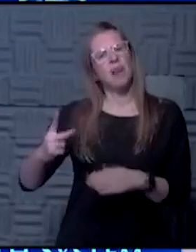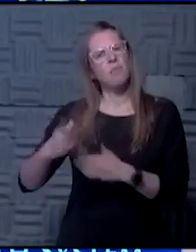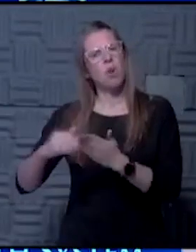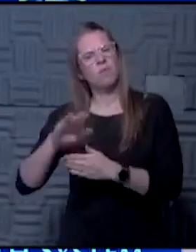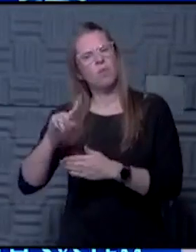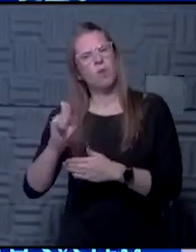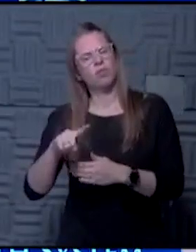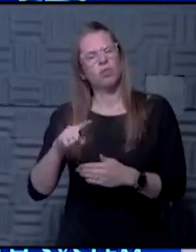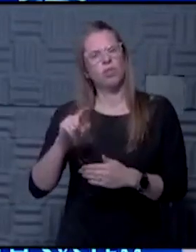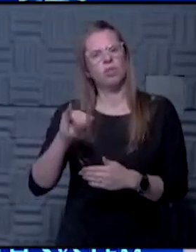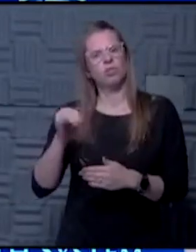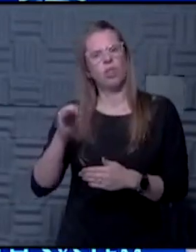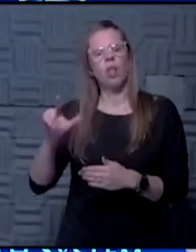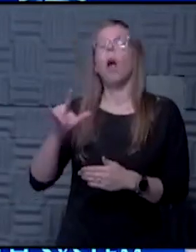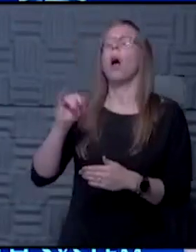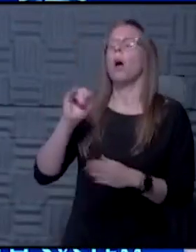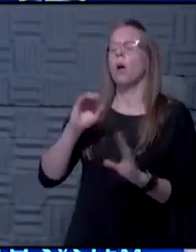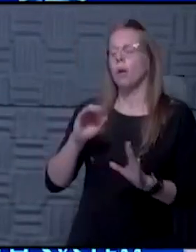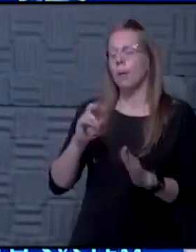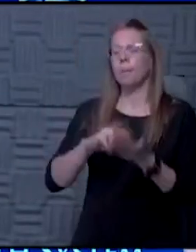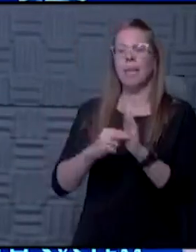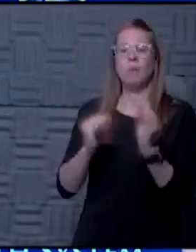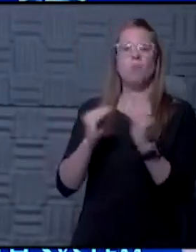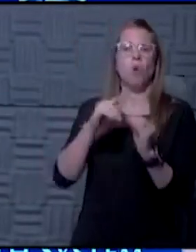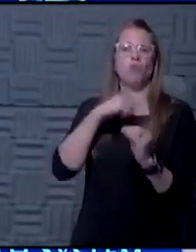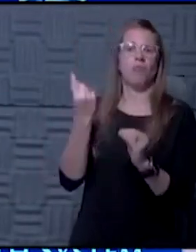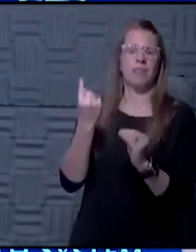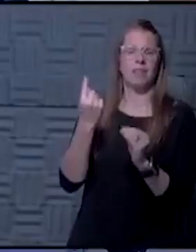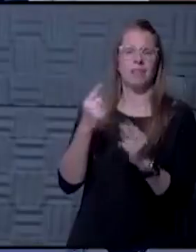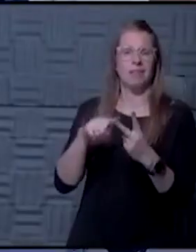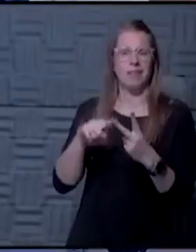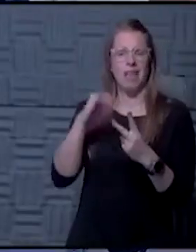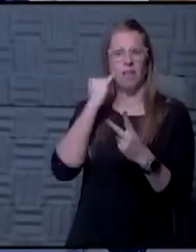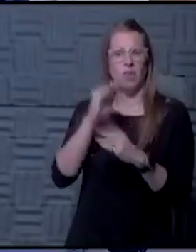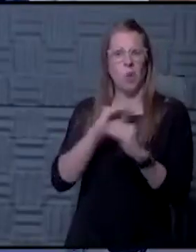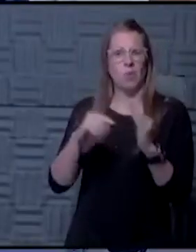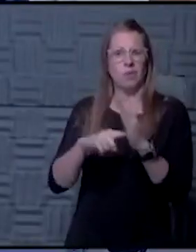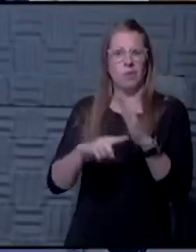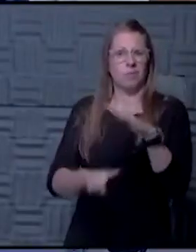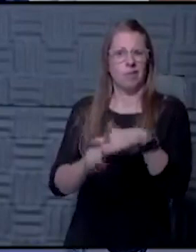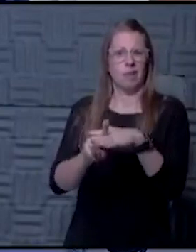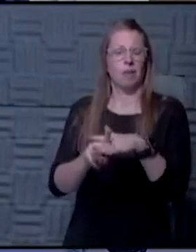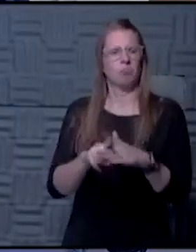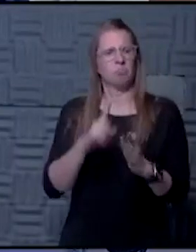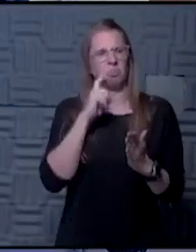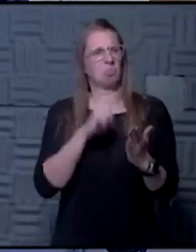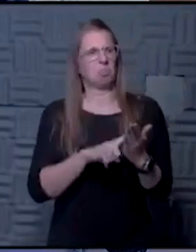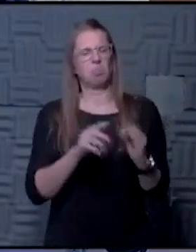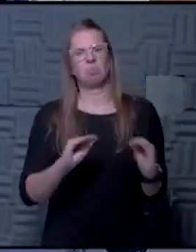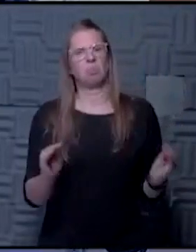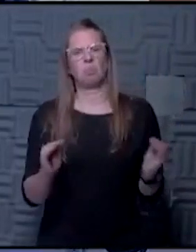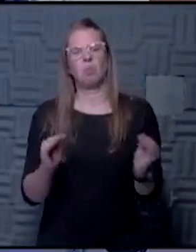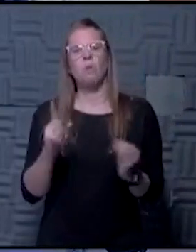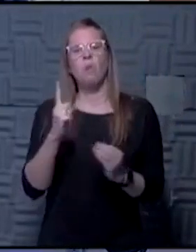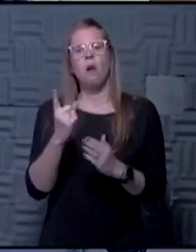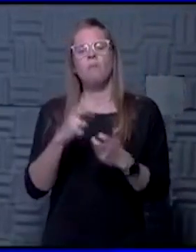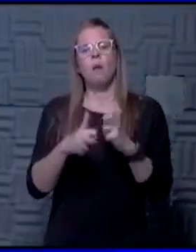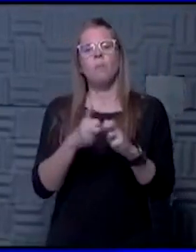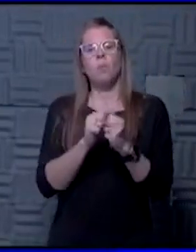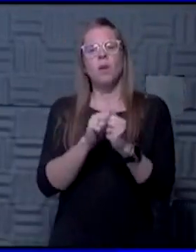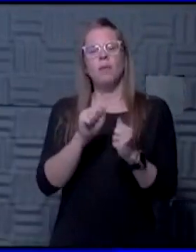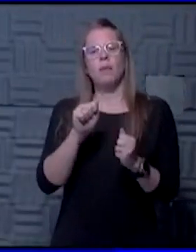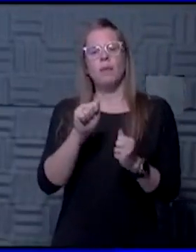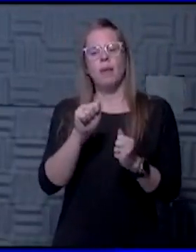If asymptomatic people are more at risk. Yeah, I don't think that's a thing. Do you? I don't think we've seen that. I think one of the problems with